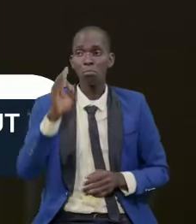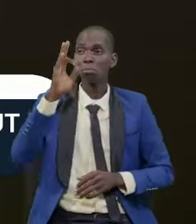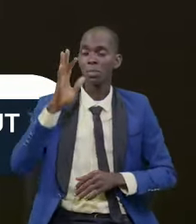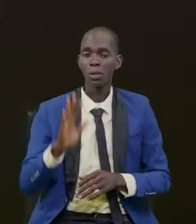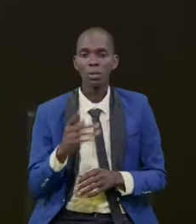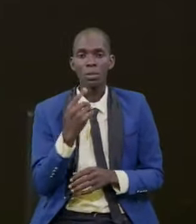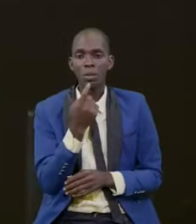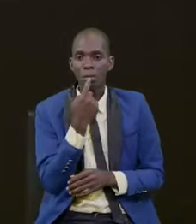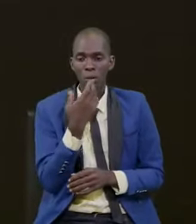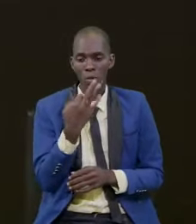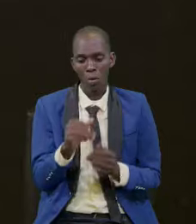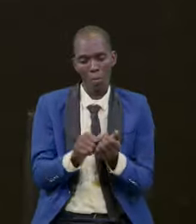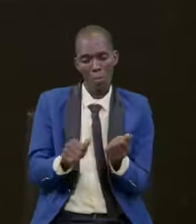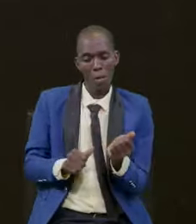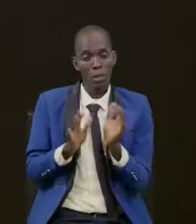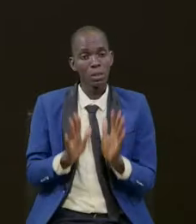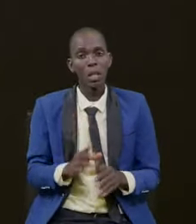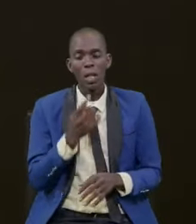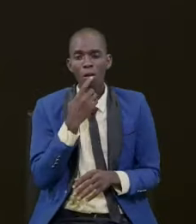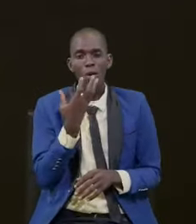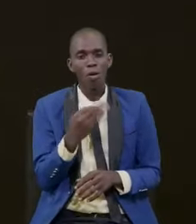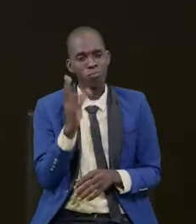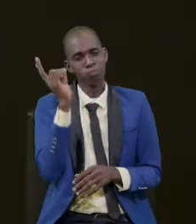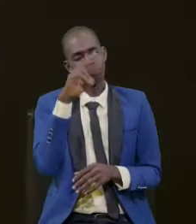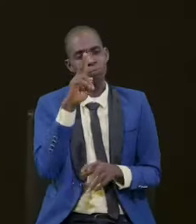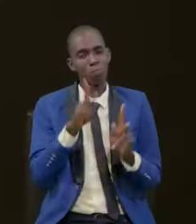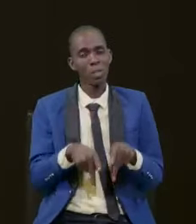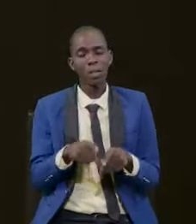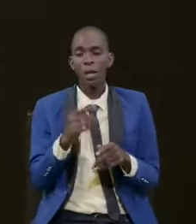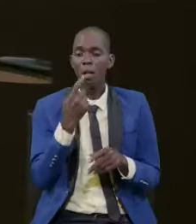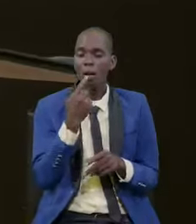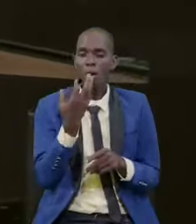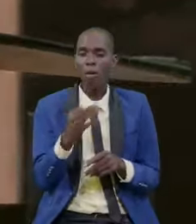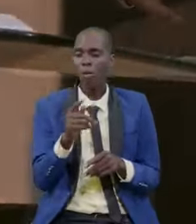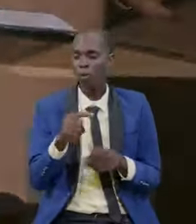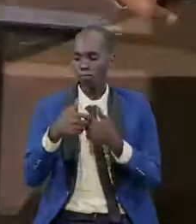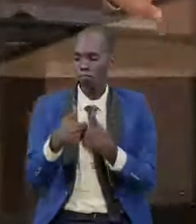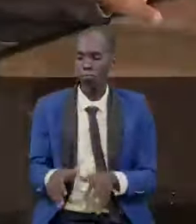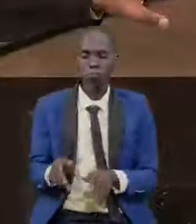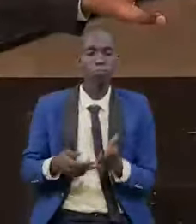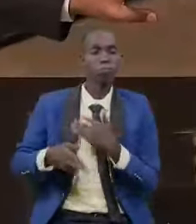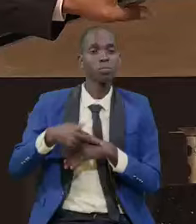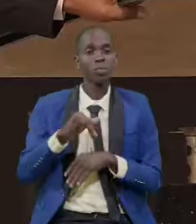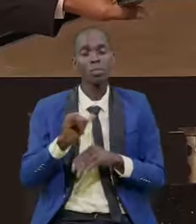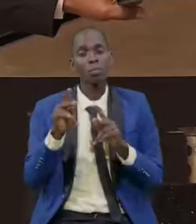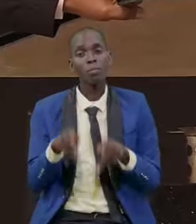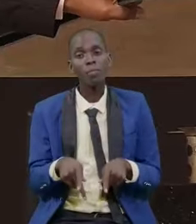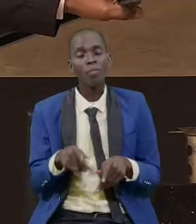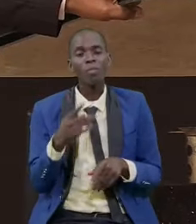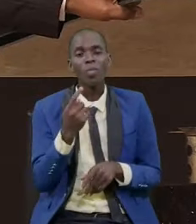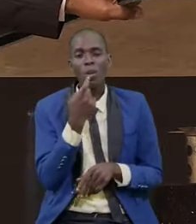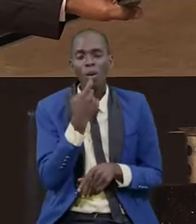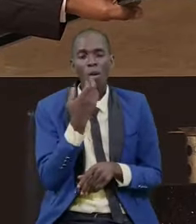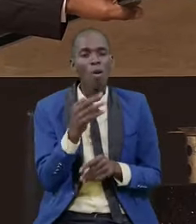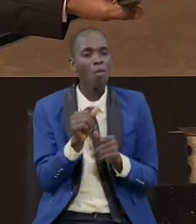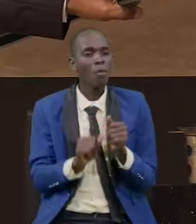the tongue of the careless, the tongue of the prodigal. Is concerned about the tongue of everyone.